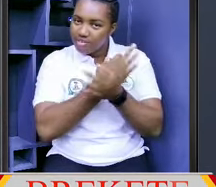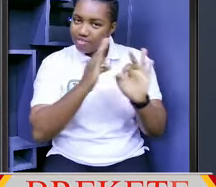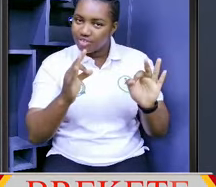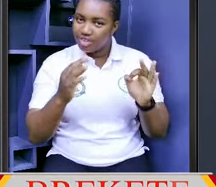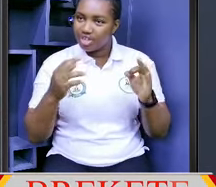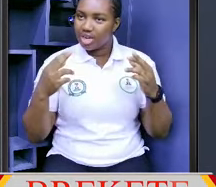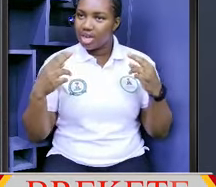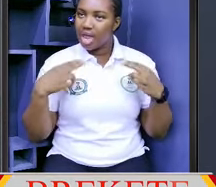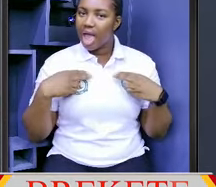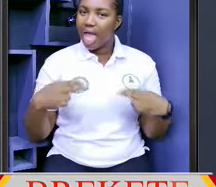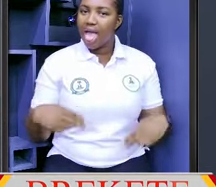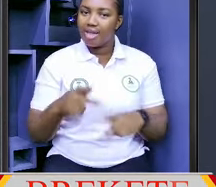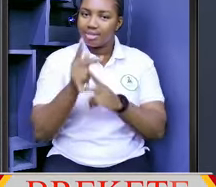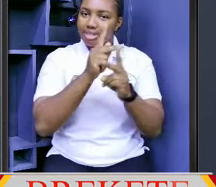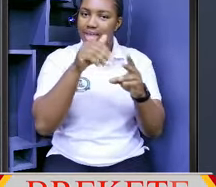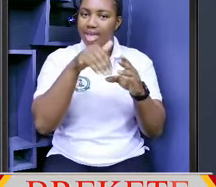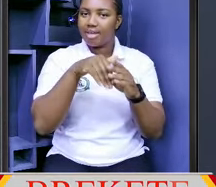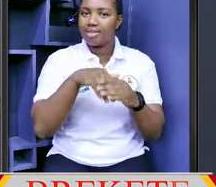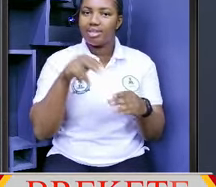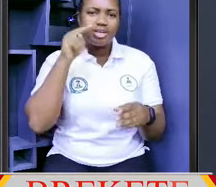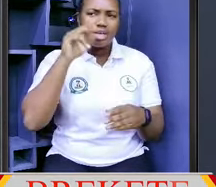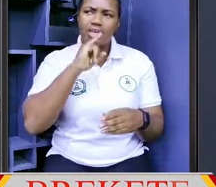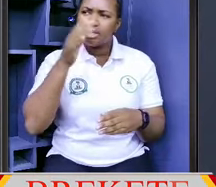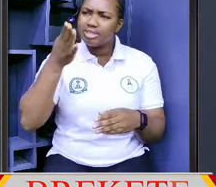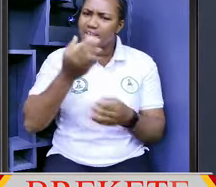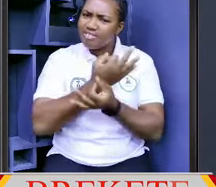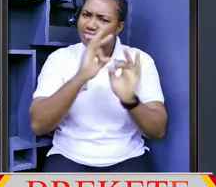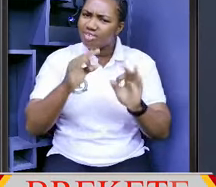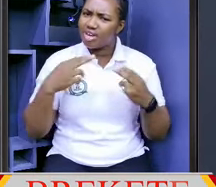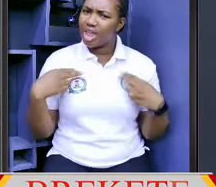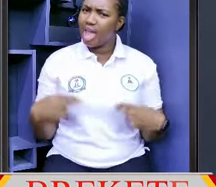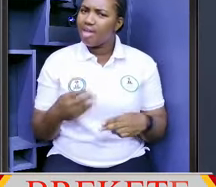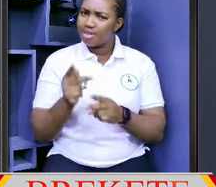Is there free health care in Nigeria? No.